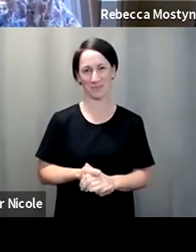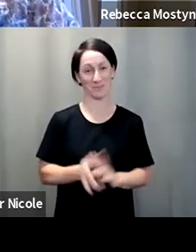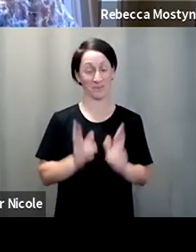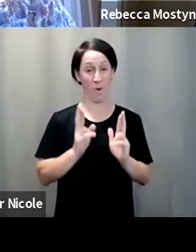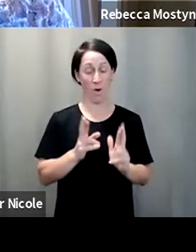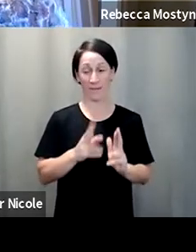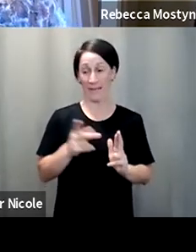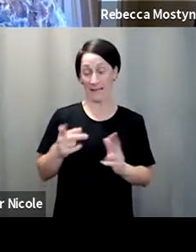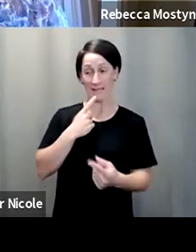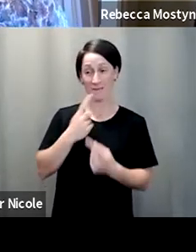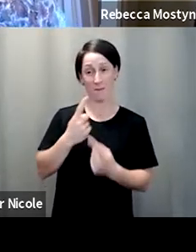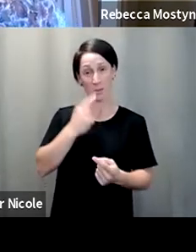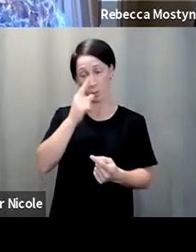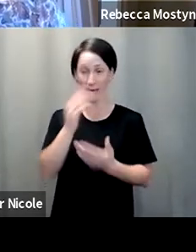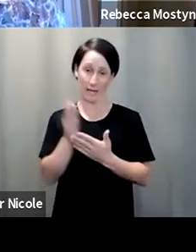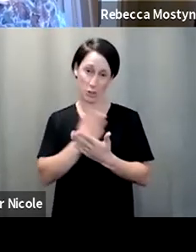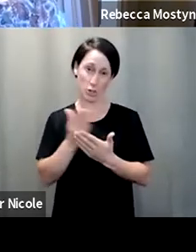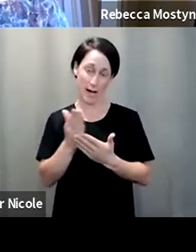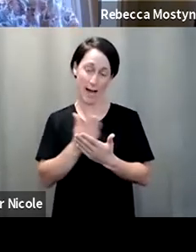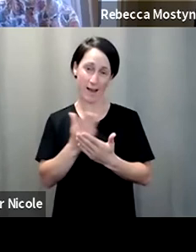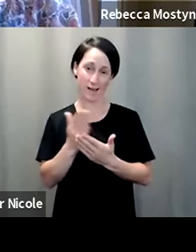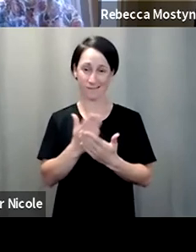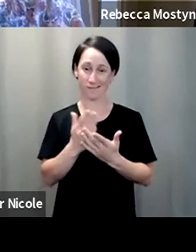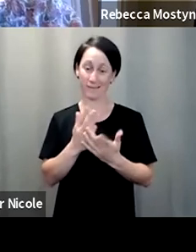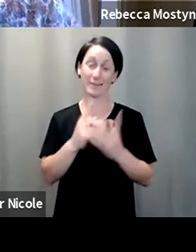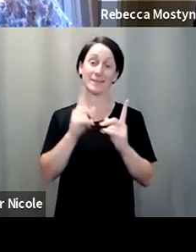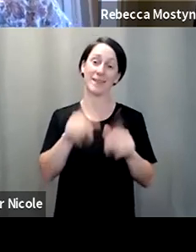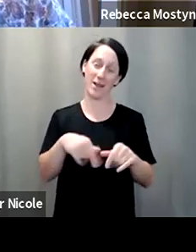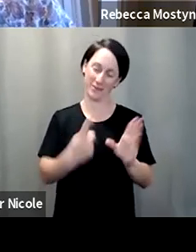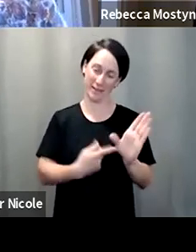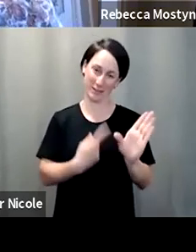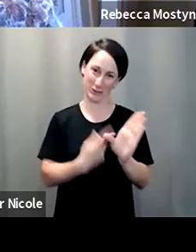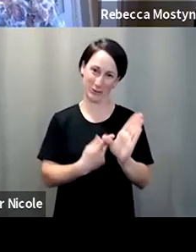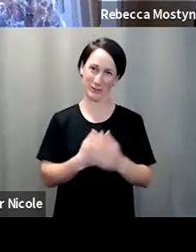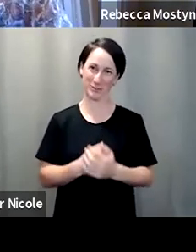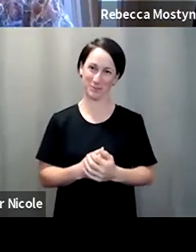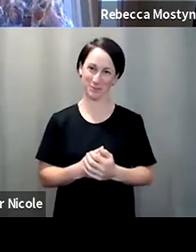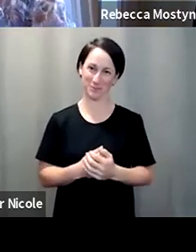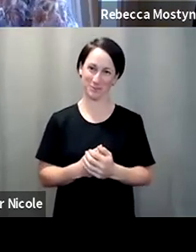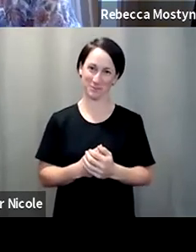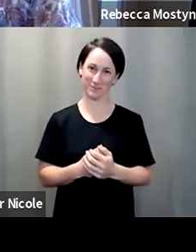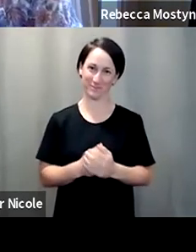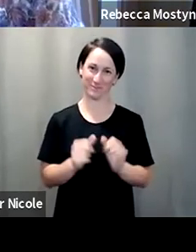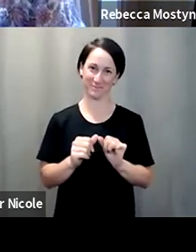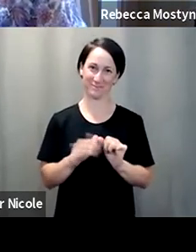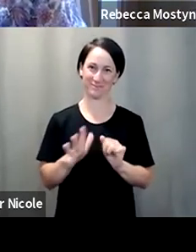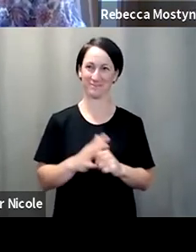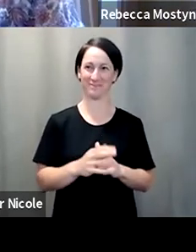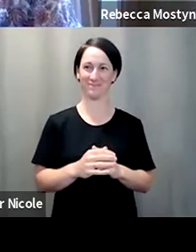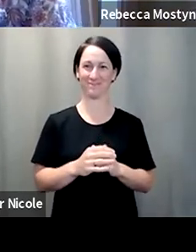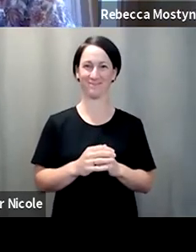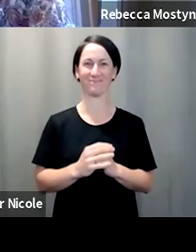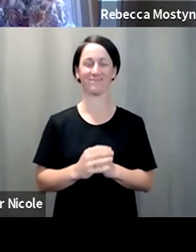can sort of start talking about earlier, then we will. We're kind of in more of that. Fantastic. That